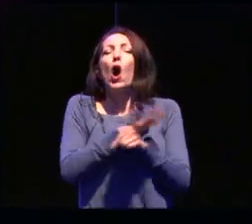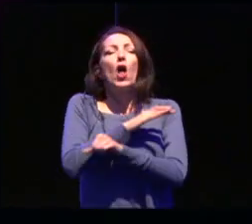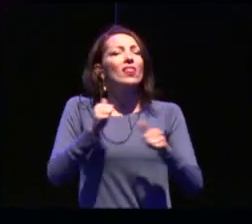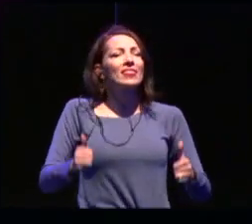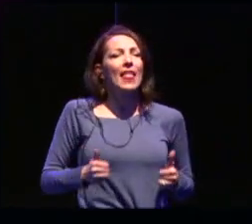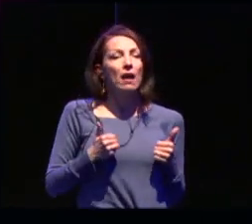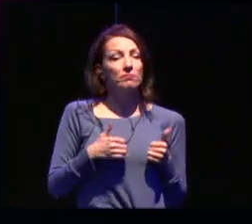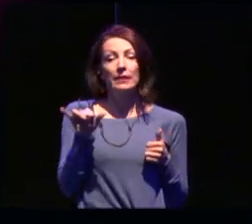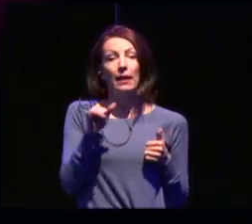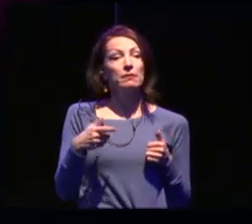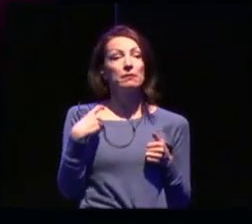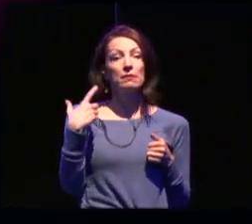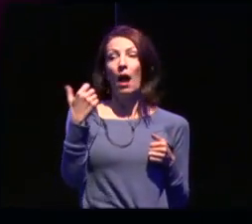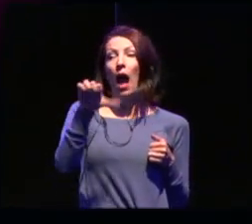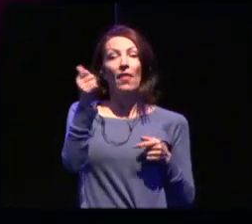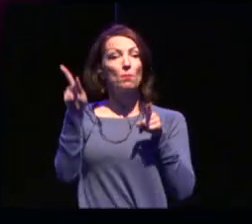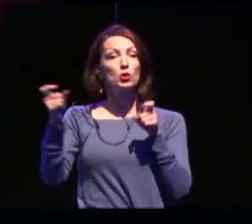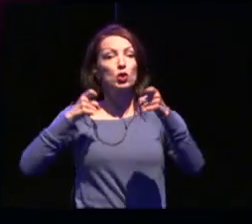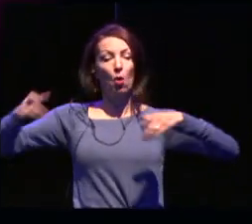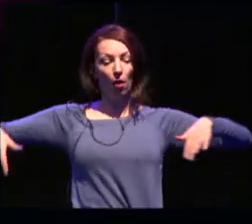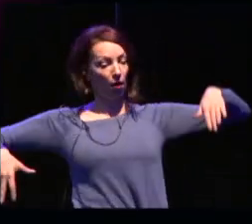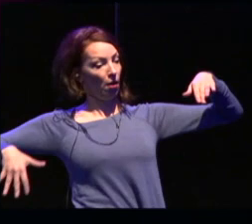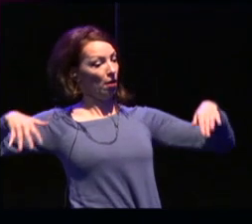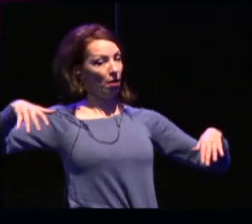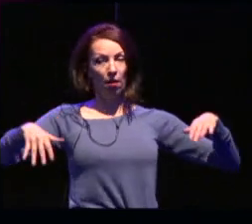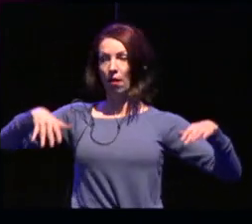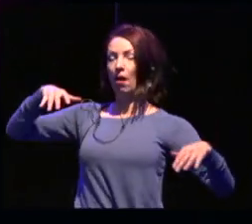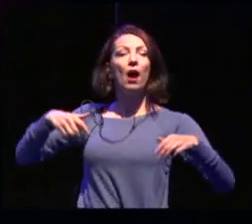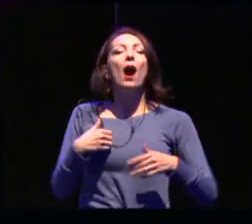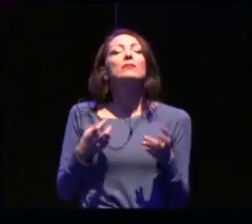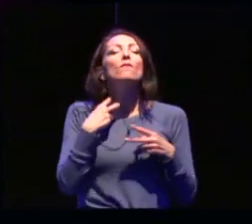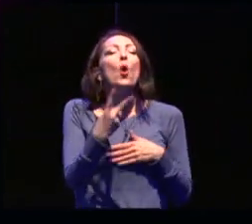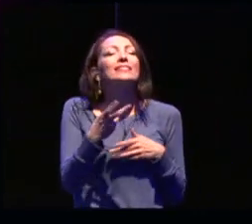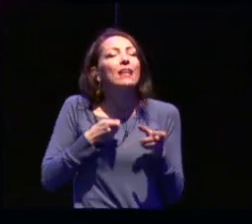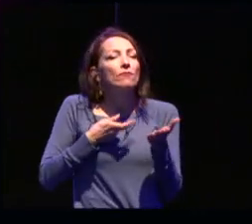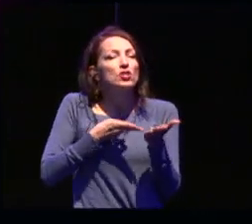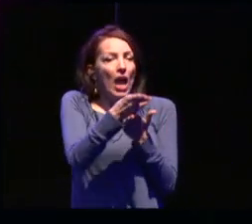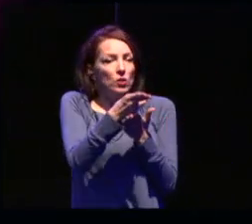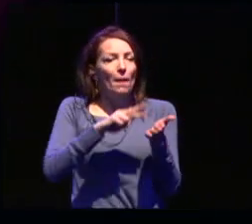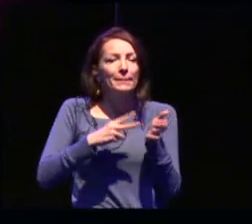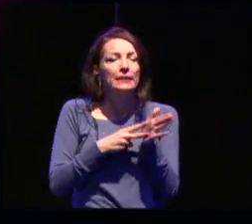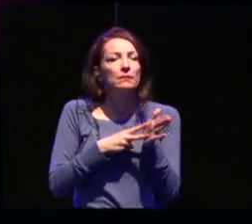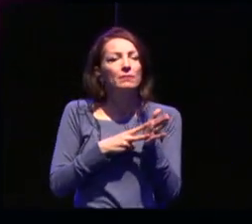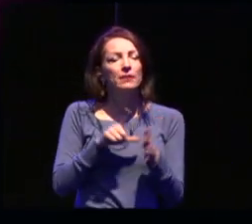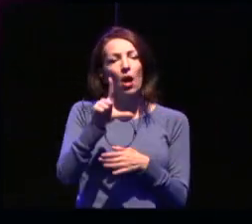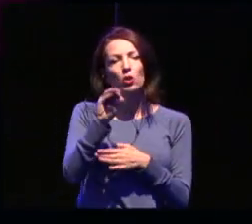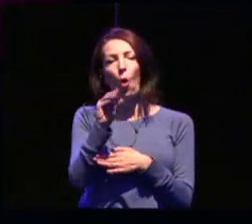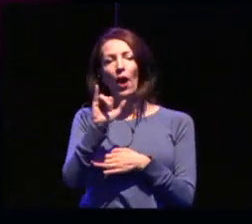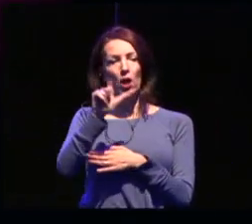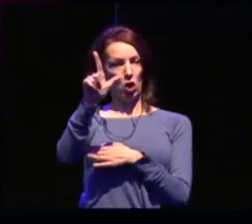that somebody else is pulling. The voice of the genuine is another way of saying being loyal to your own